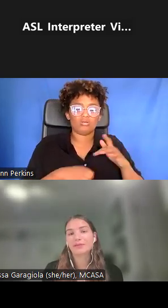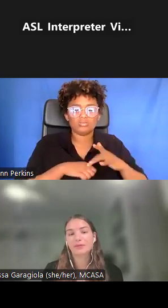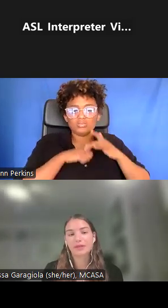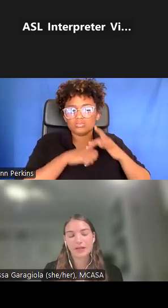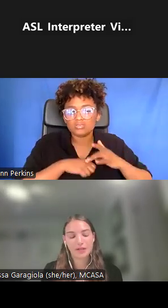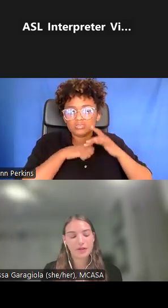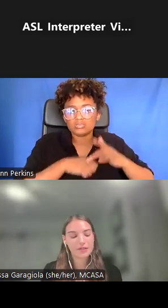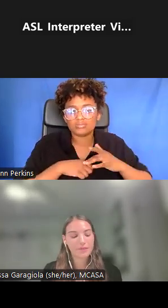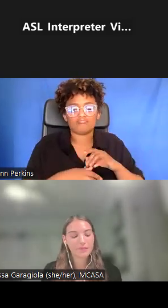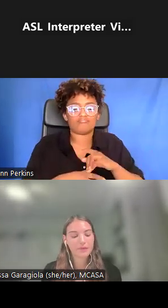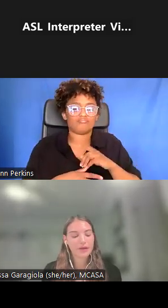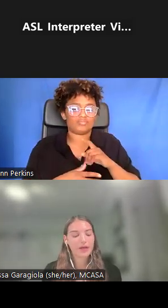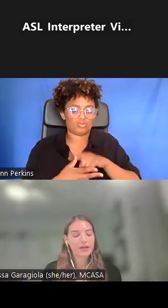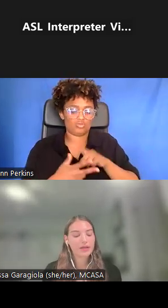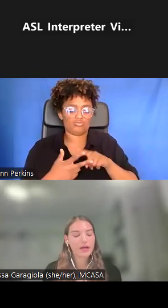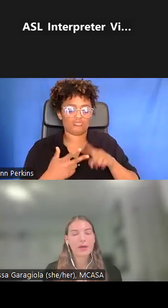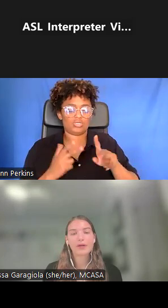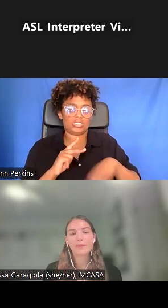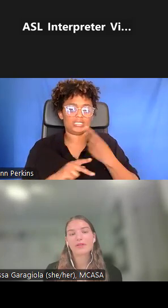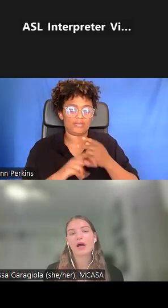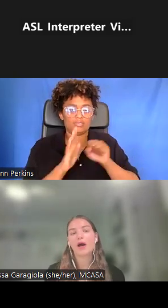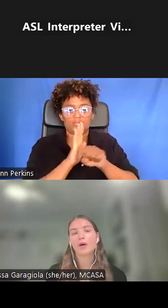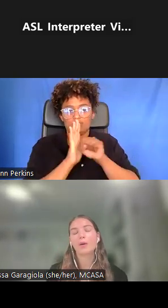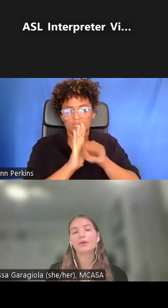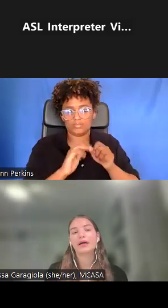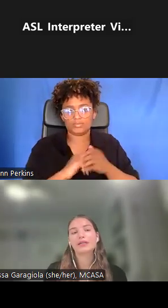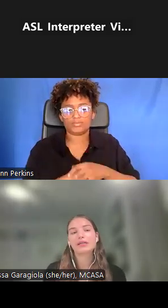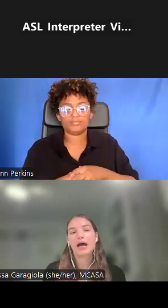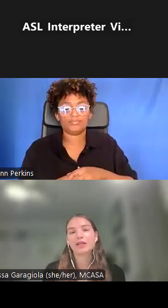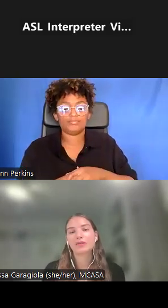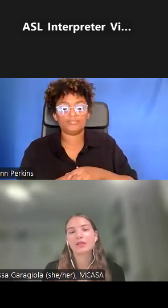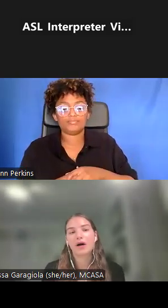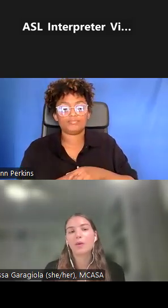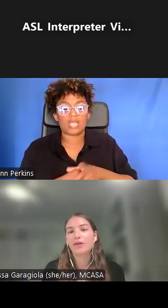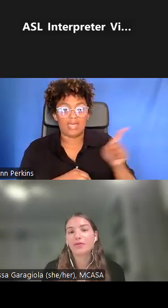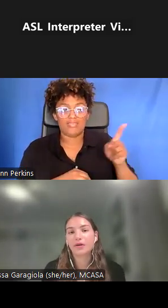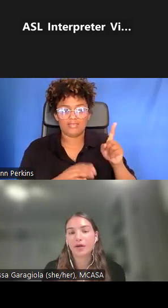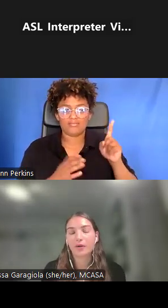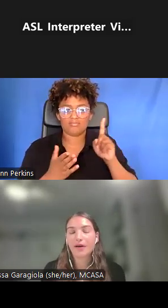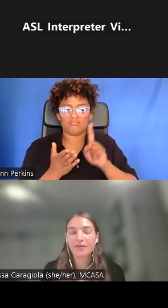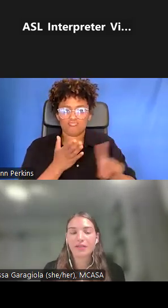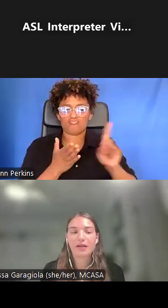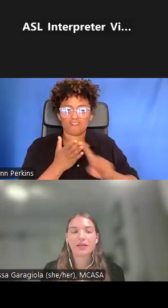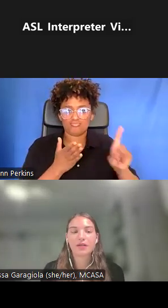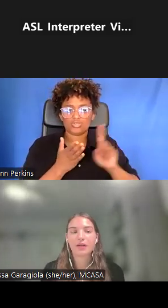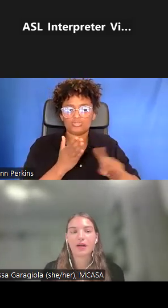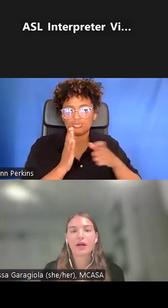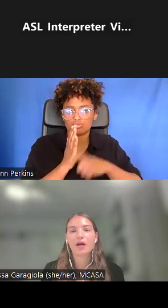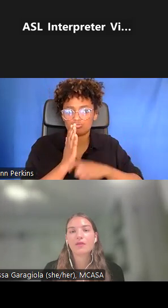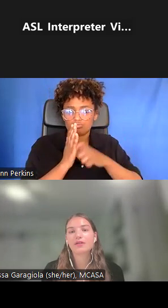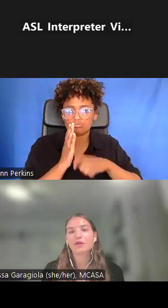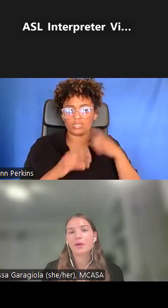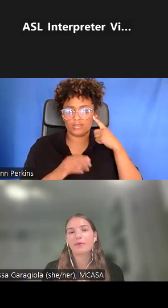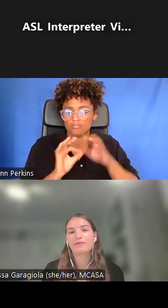three symptom clusters. And I bring up this article because, as we saw with the Code of Ethics slides